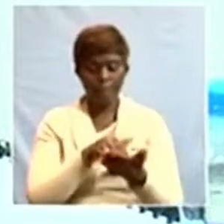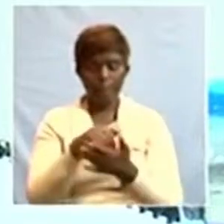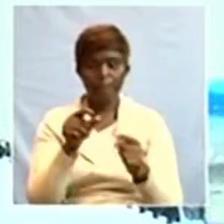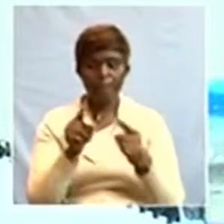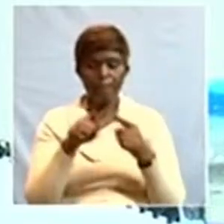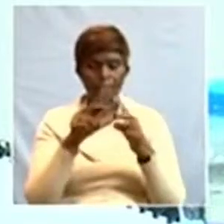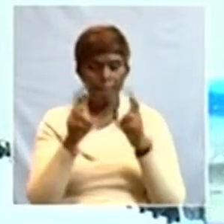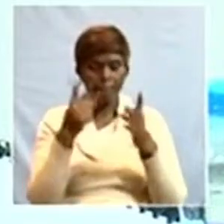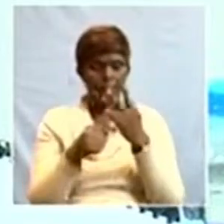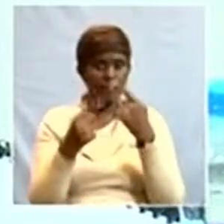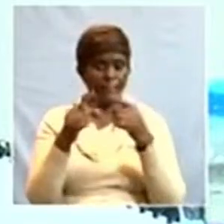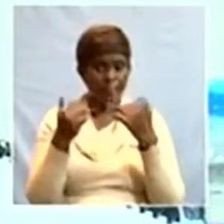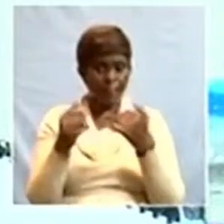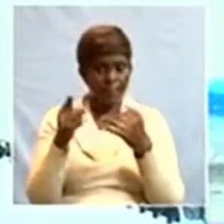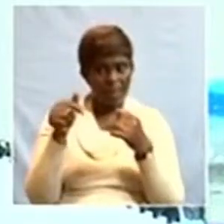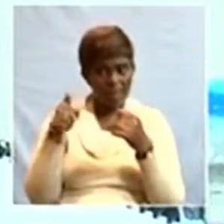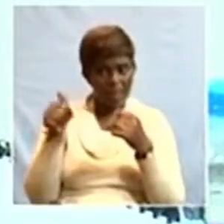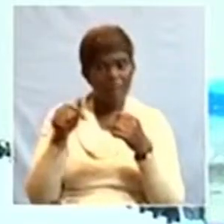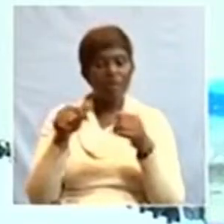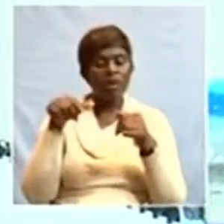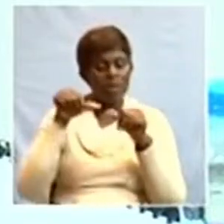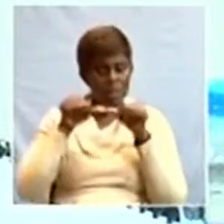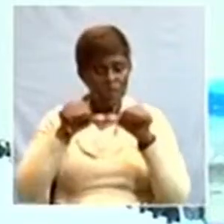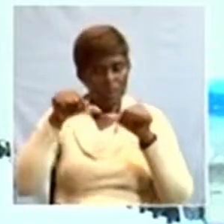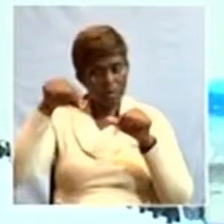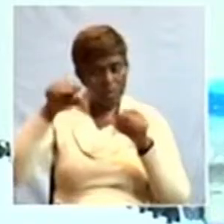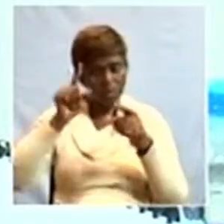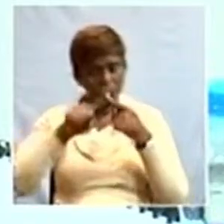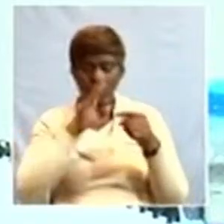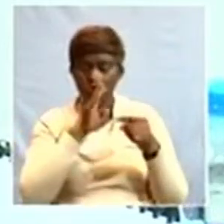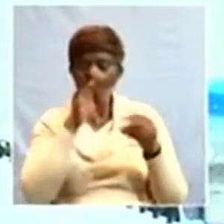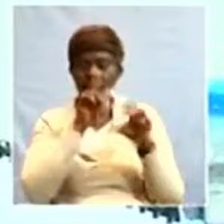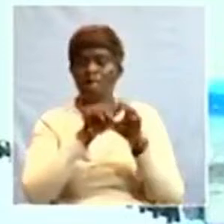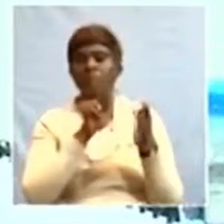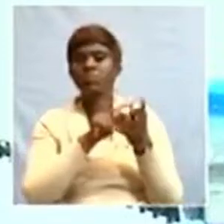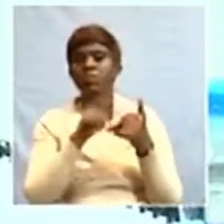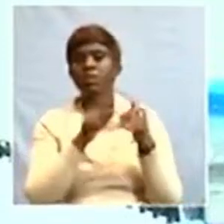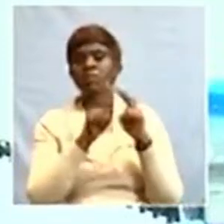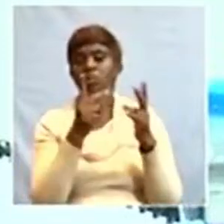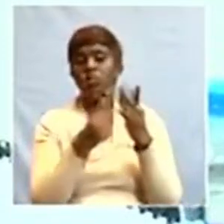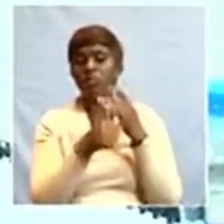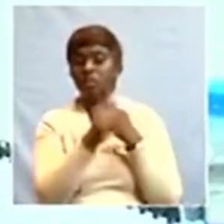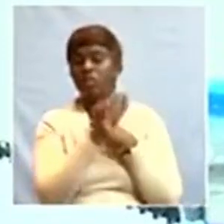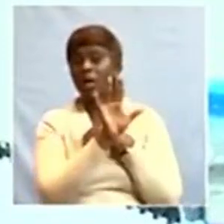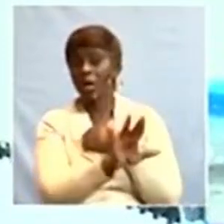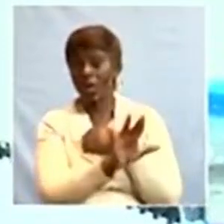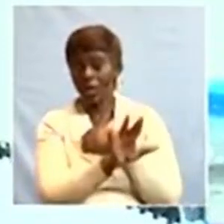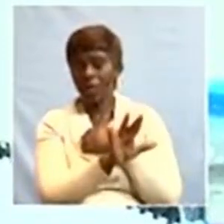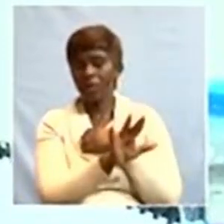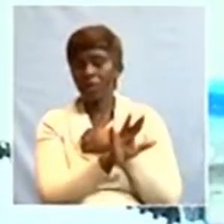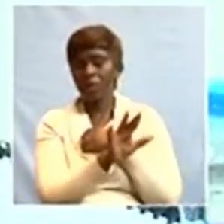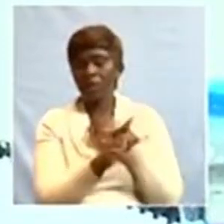what happened is they actually still qualified to be on the program. So they were then